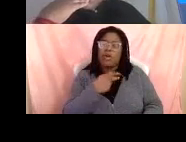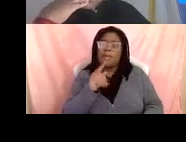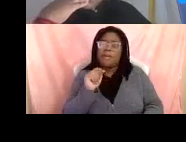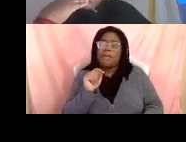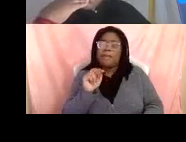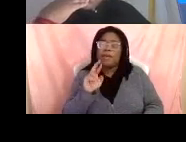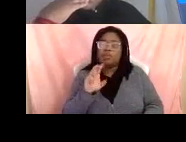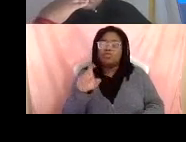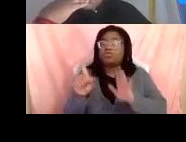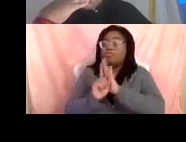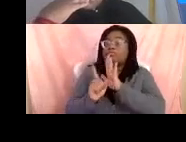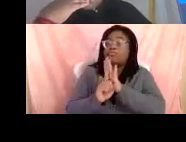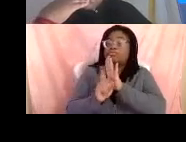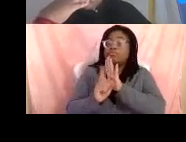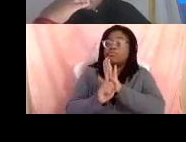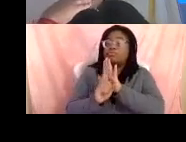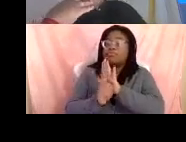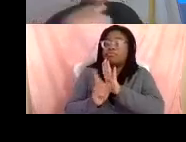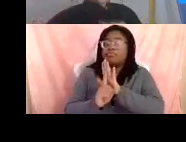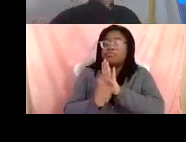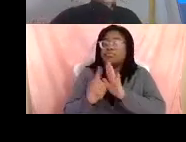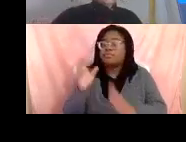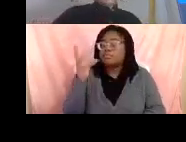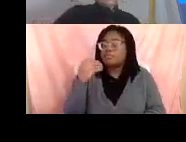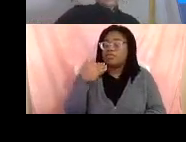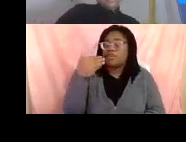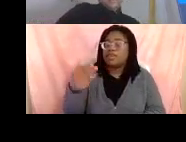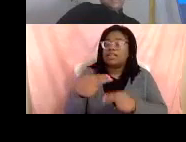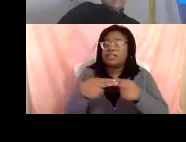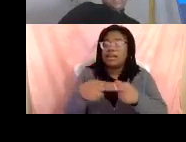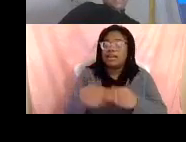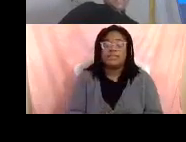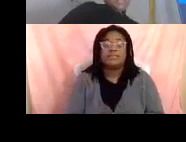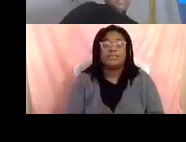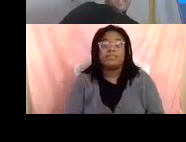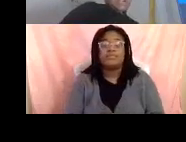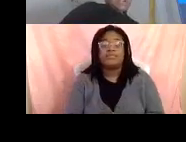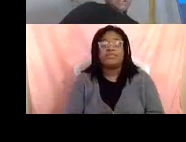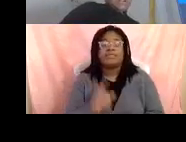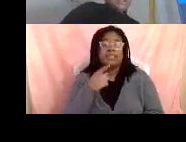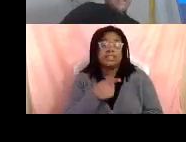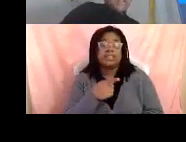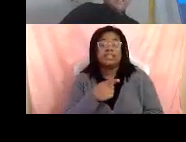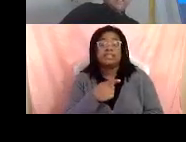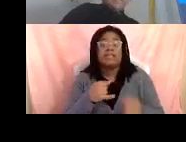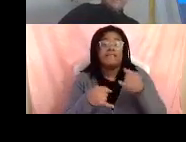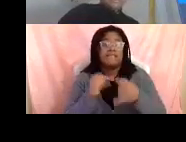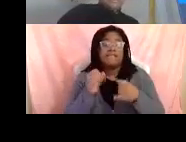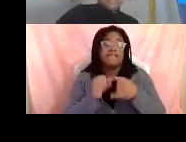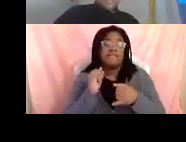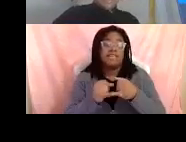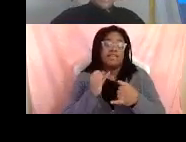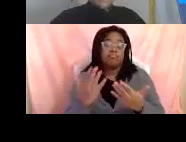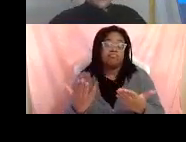yes, especially at the bottom. beautiful. Next slide. This is our final